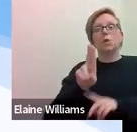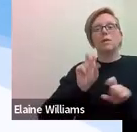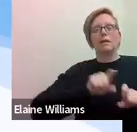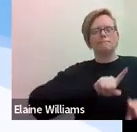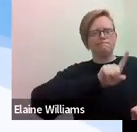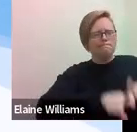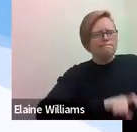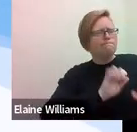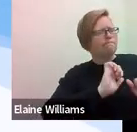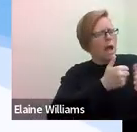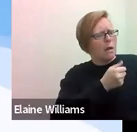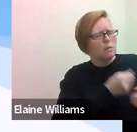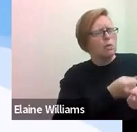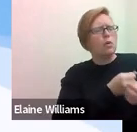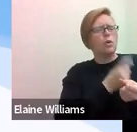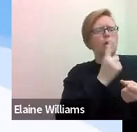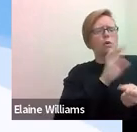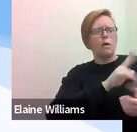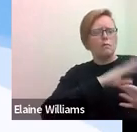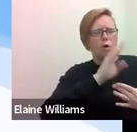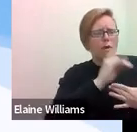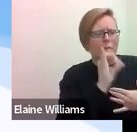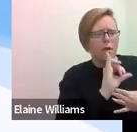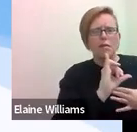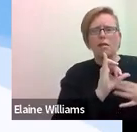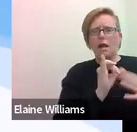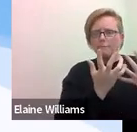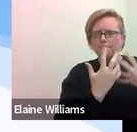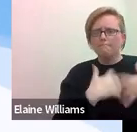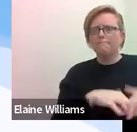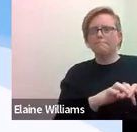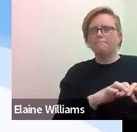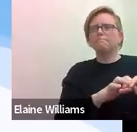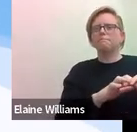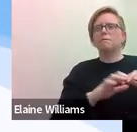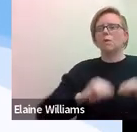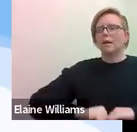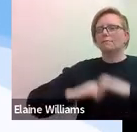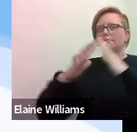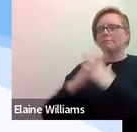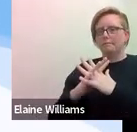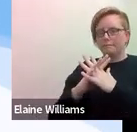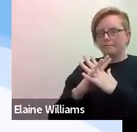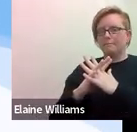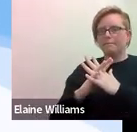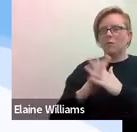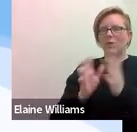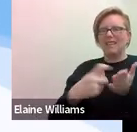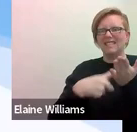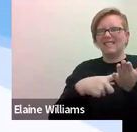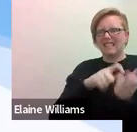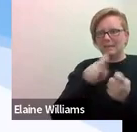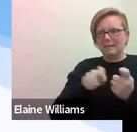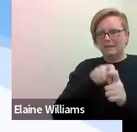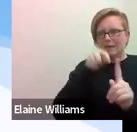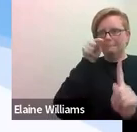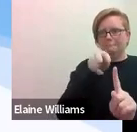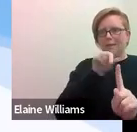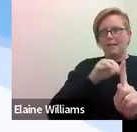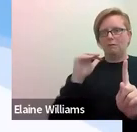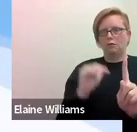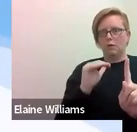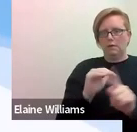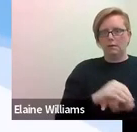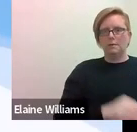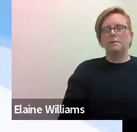really be more prepared to speak to the individual needs of that child when it came time for the meeting.